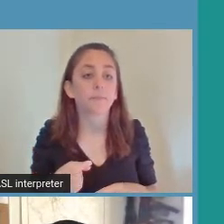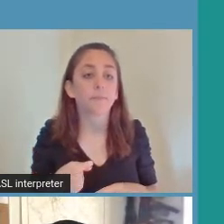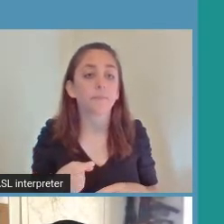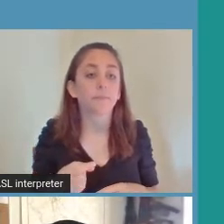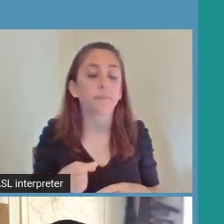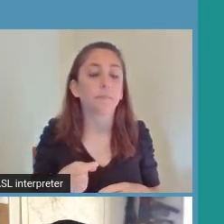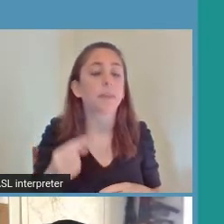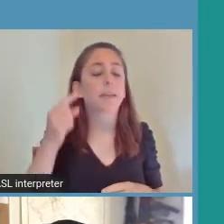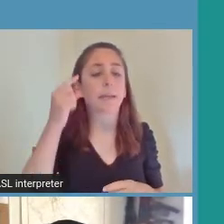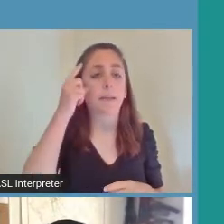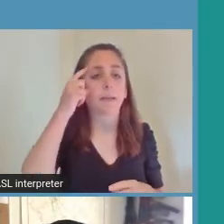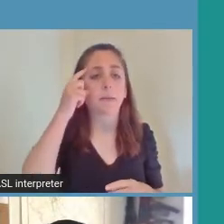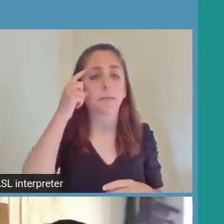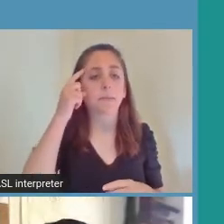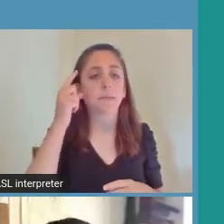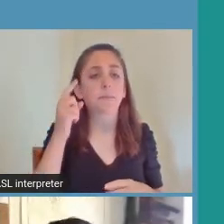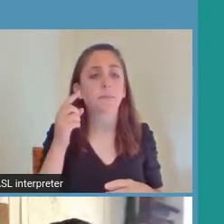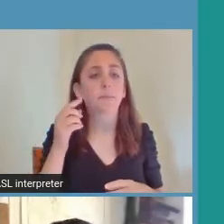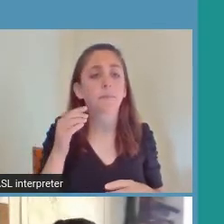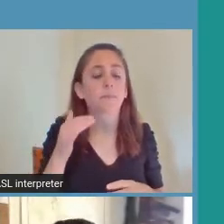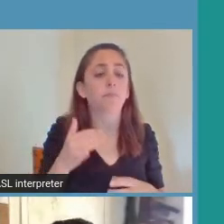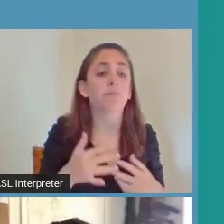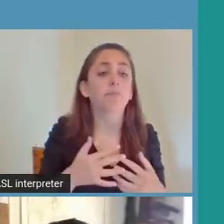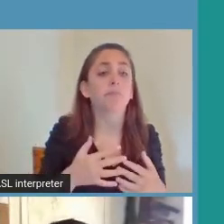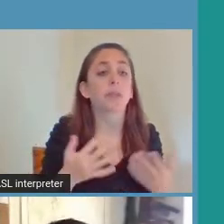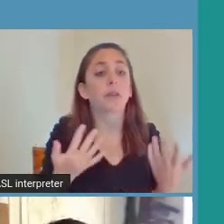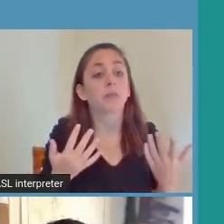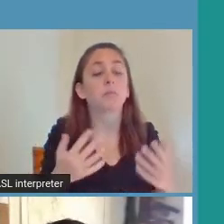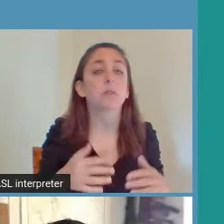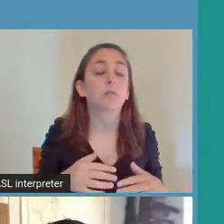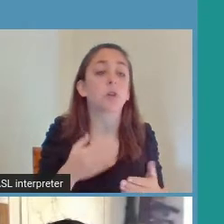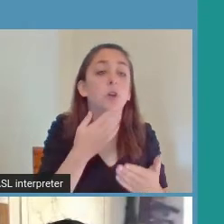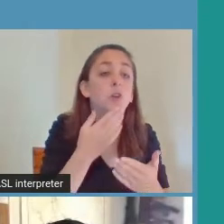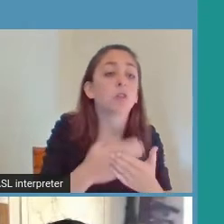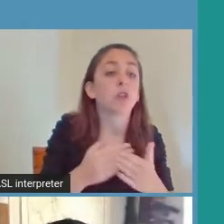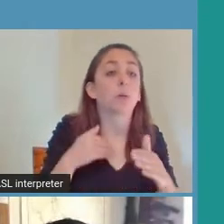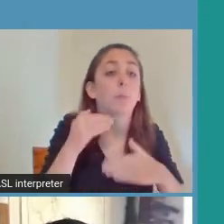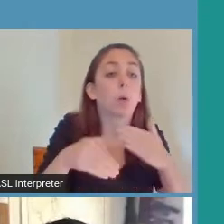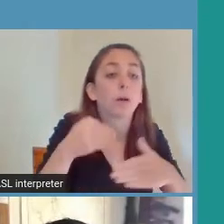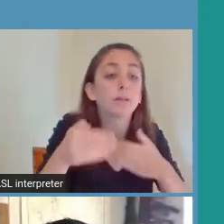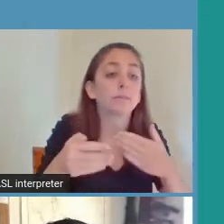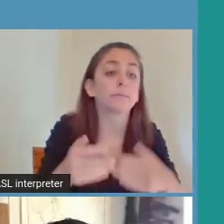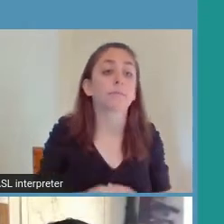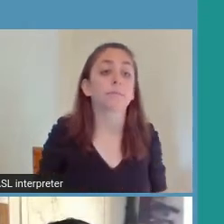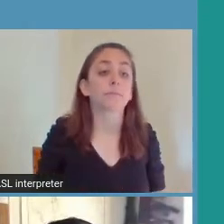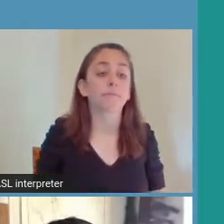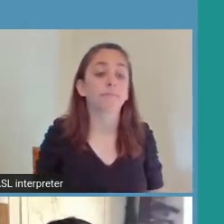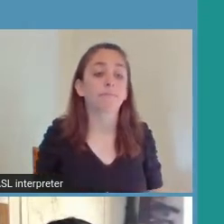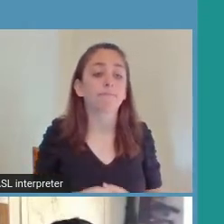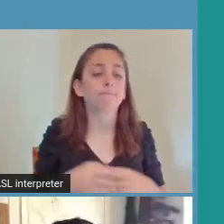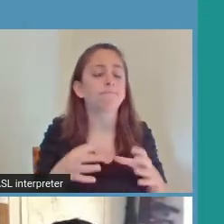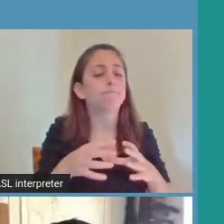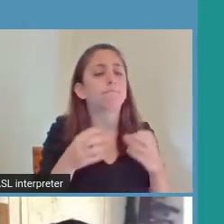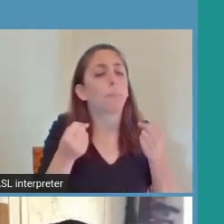think, painless process for the most part. When